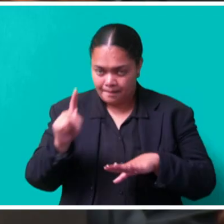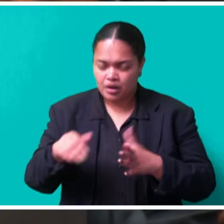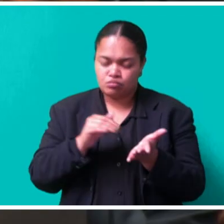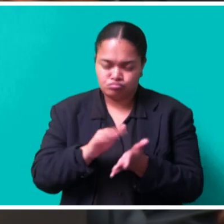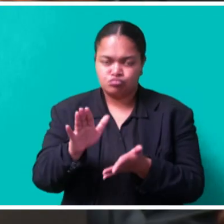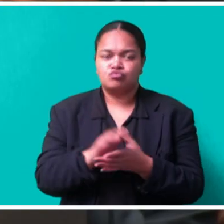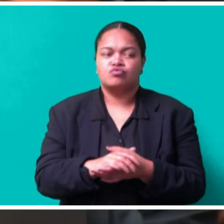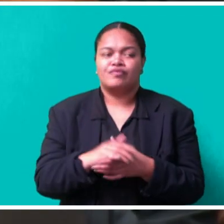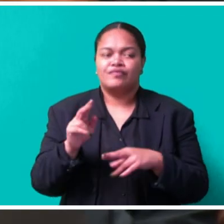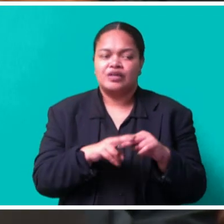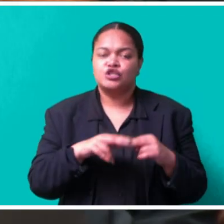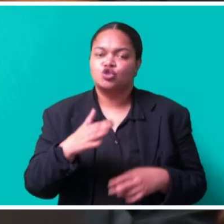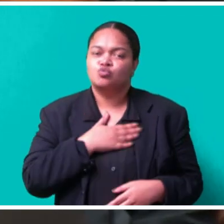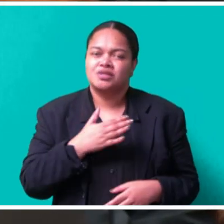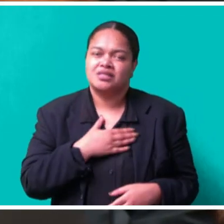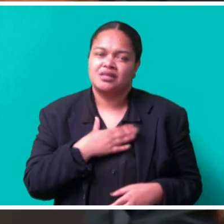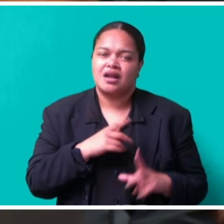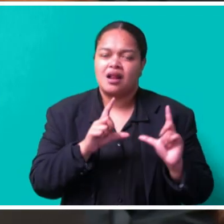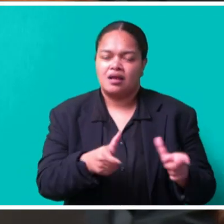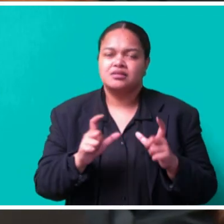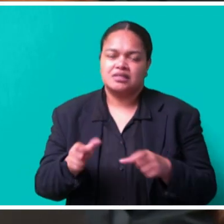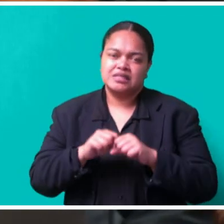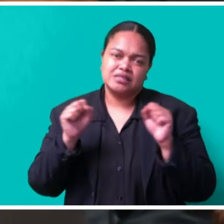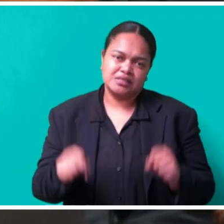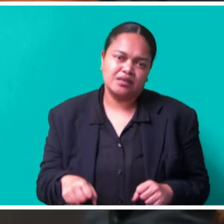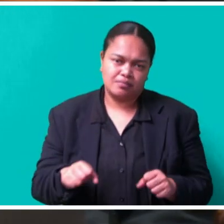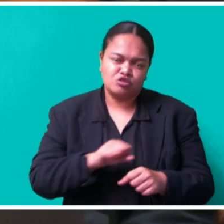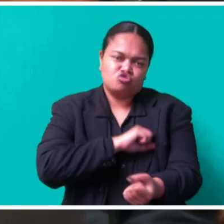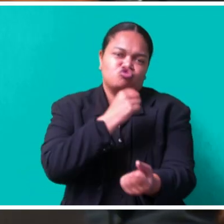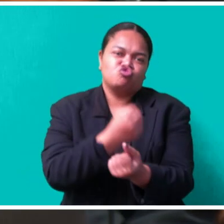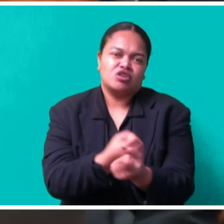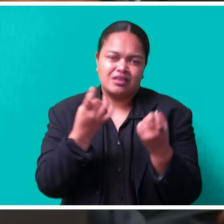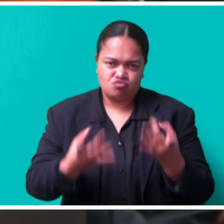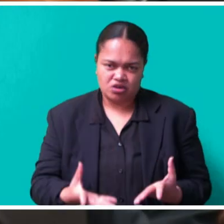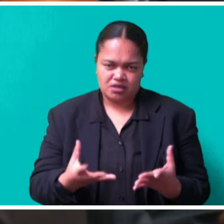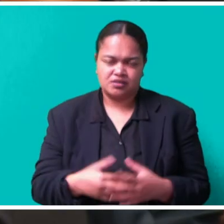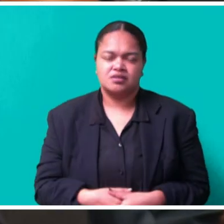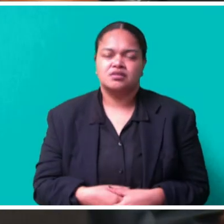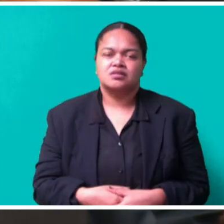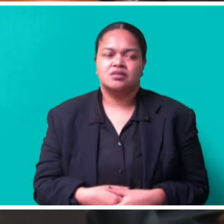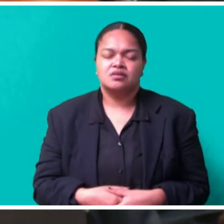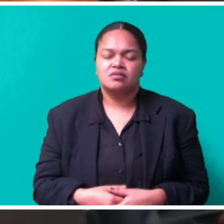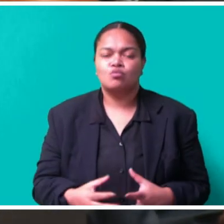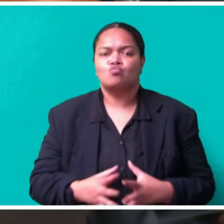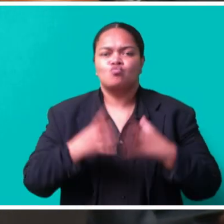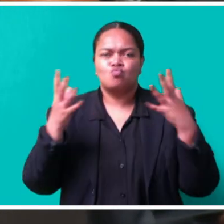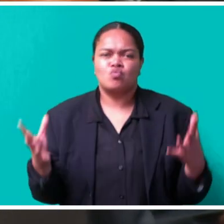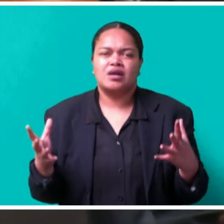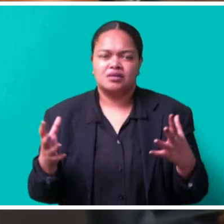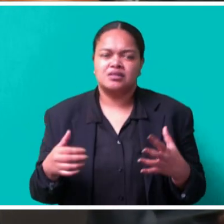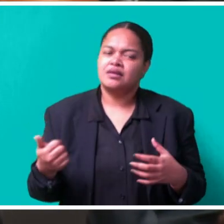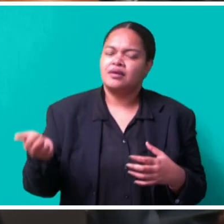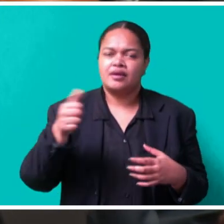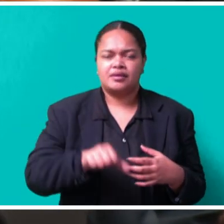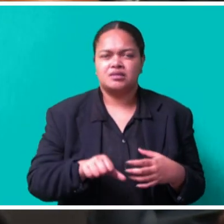the Fiji Humanitarian Cluster System to strengthen national preparedness, anticipate the wider impacts of any prolonged